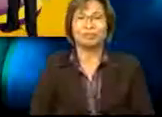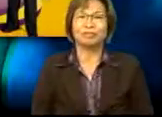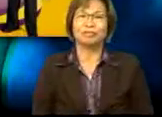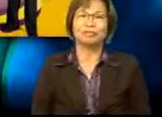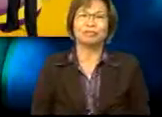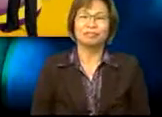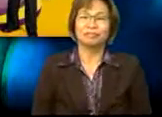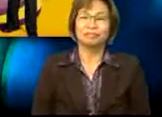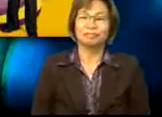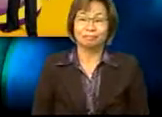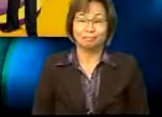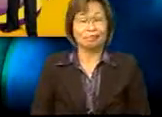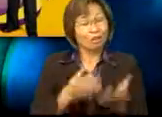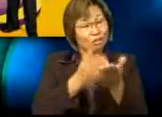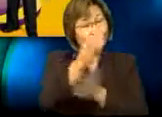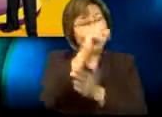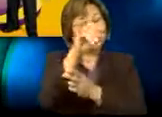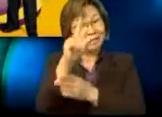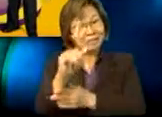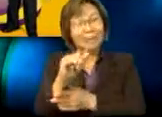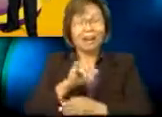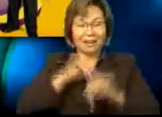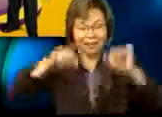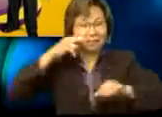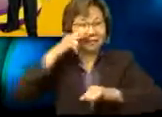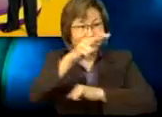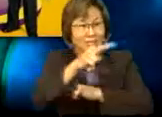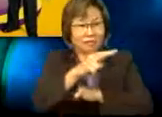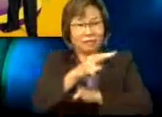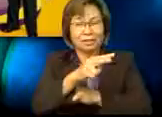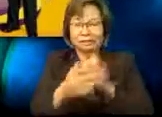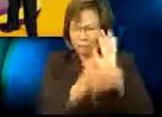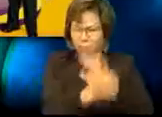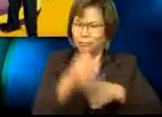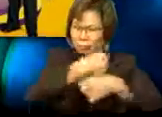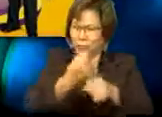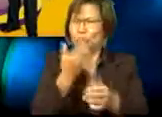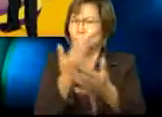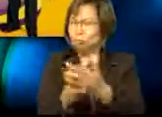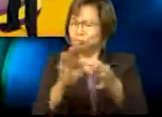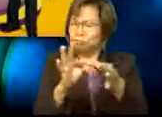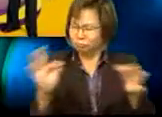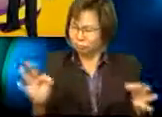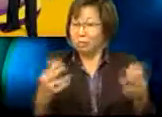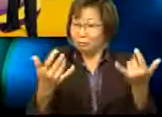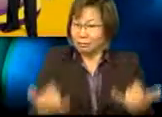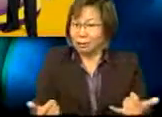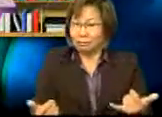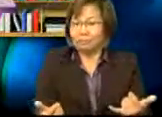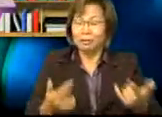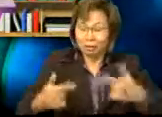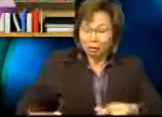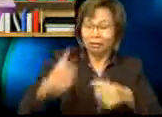All right, Siti. I can see that you're capable of making good sentences. Now, let's make them